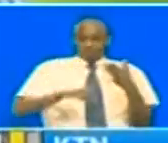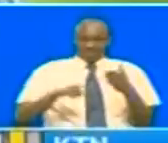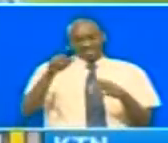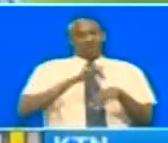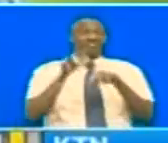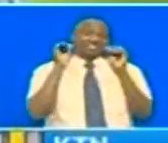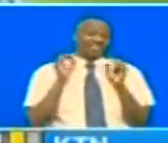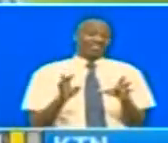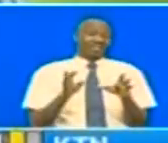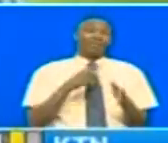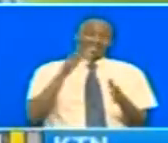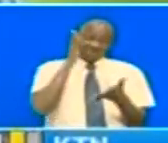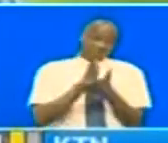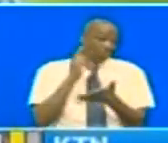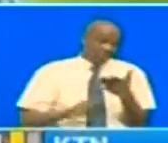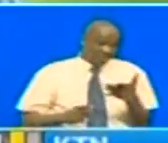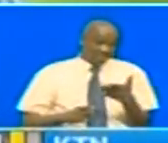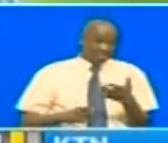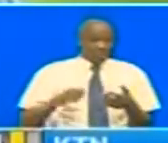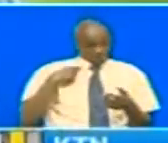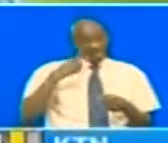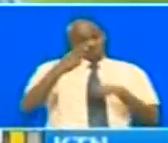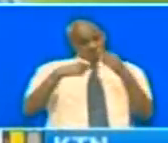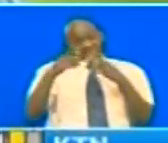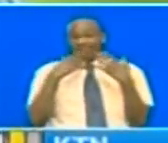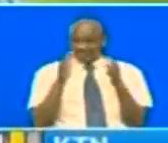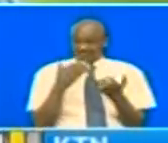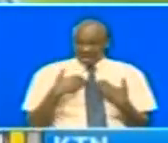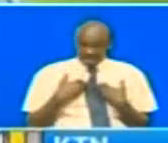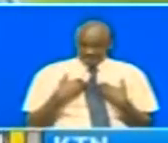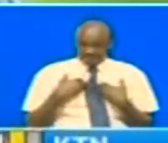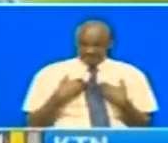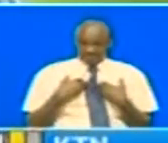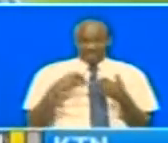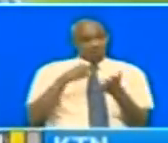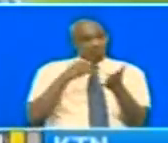But the fact is, we had a process, an all-inclusive process.